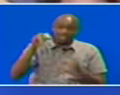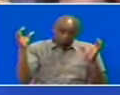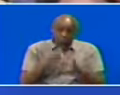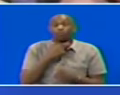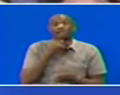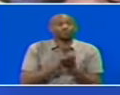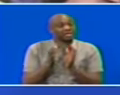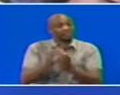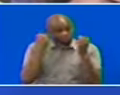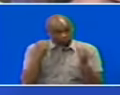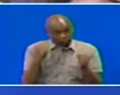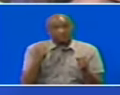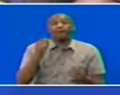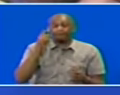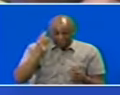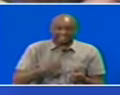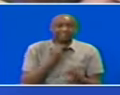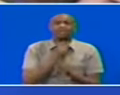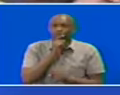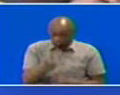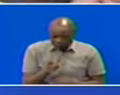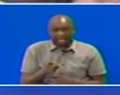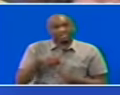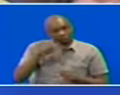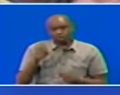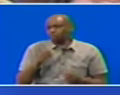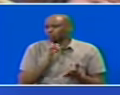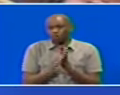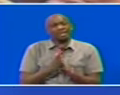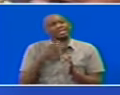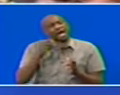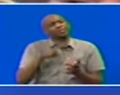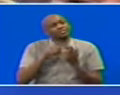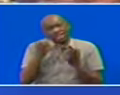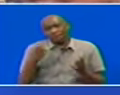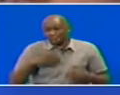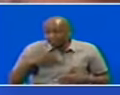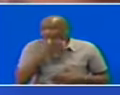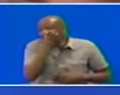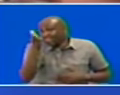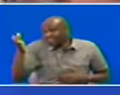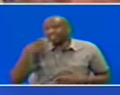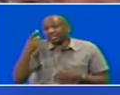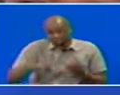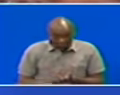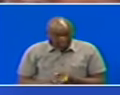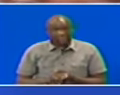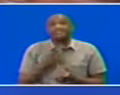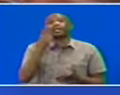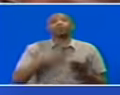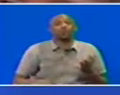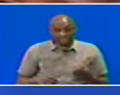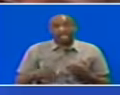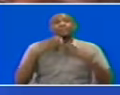strong, it must ensure there's no favoritism, and especially people going around mentioning that they have